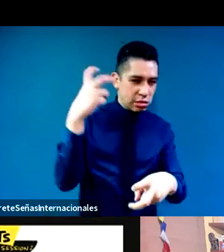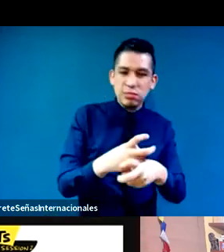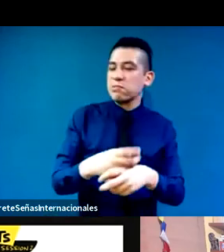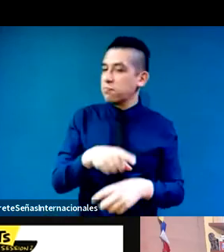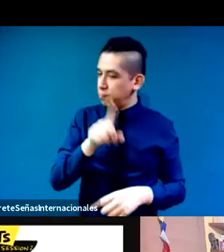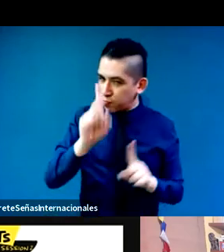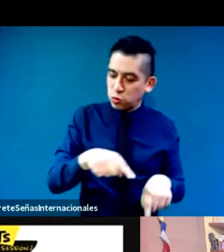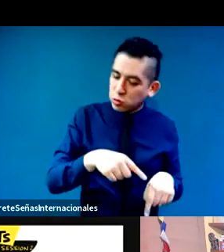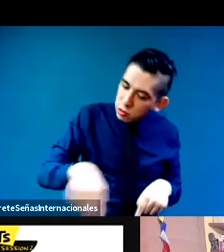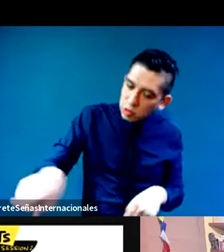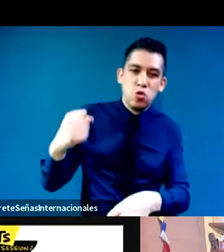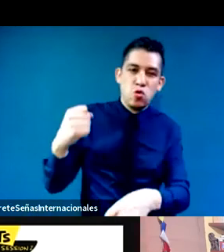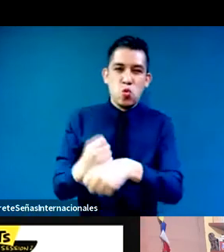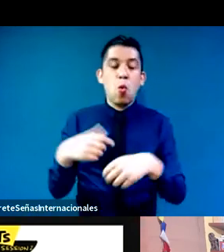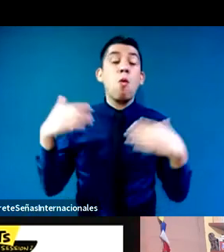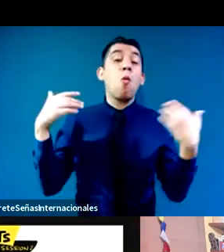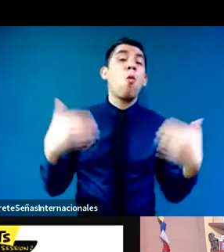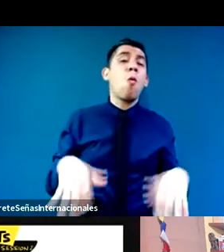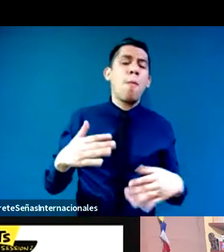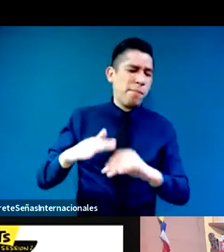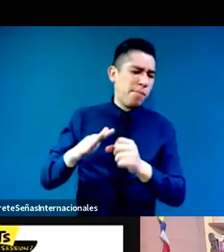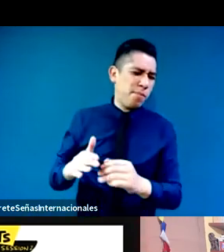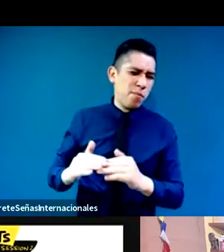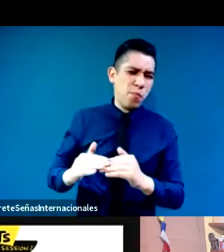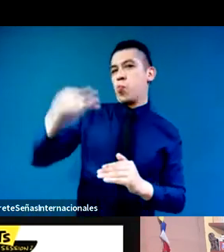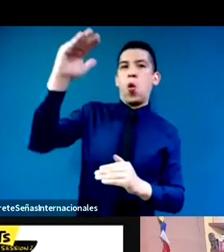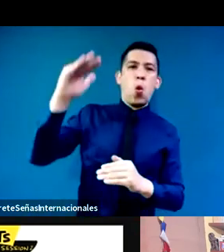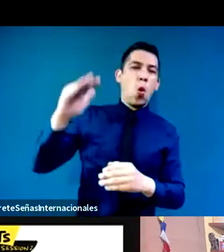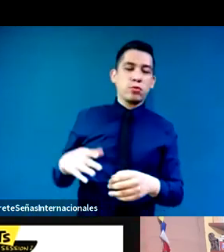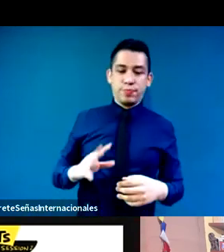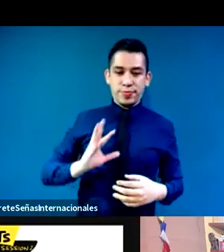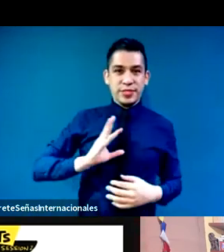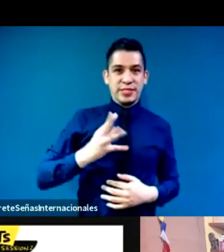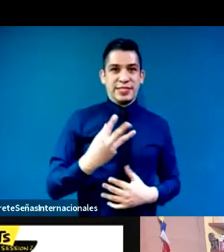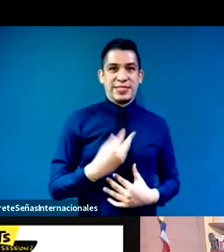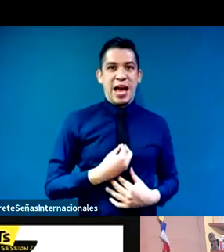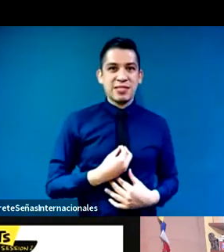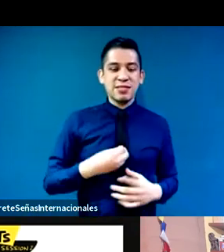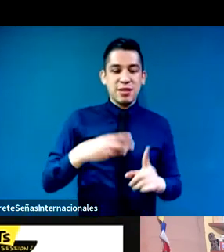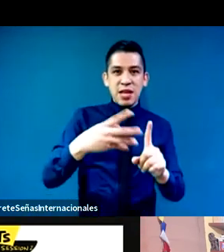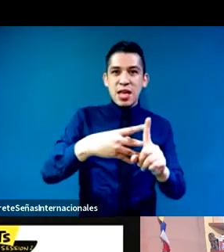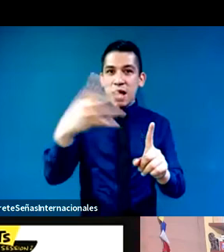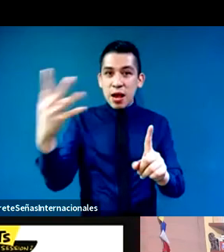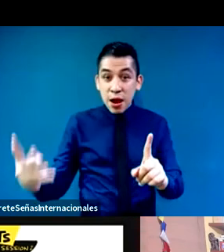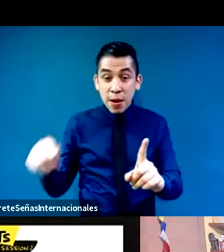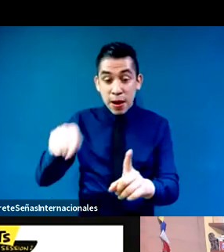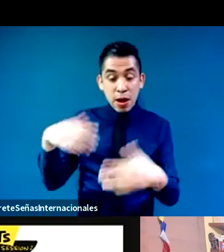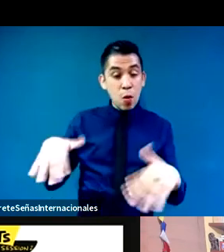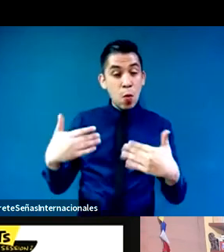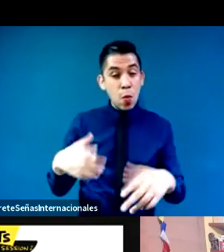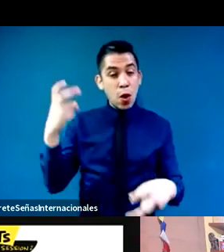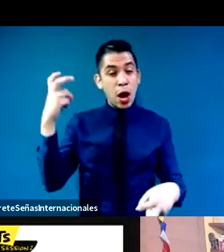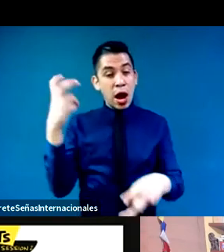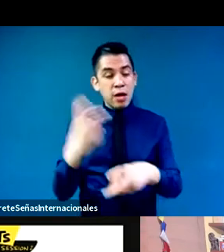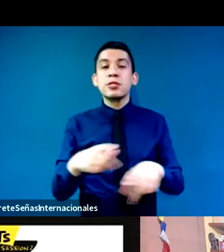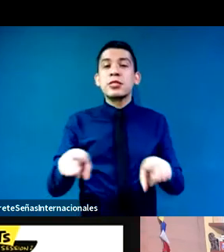marginalized groups such as indigenous and Afro-descendant communities, rural, migrant, and refugee communities, and workers in